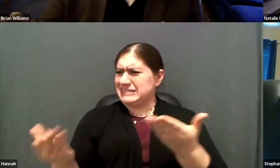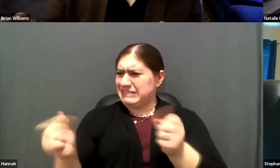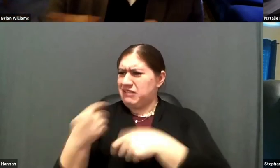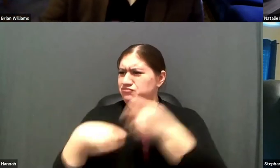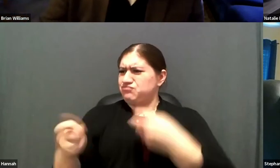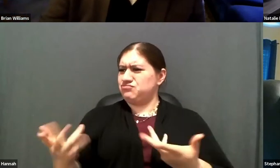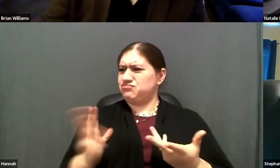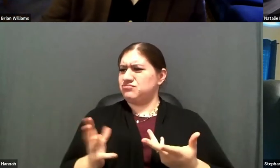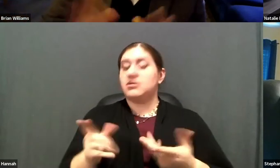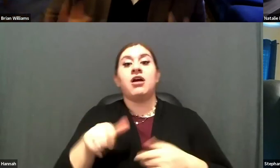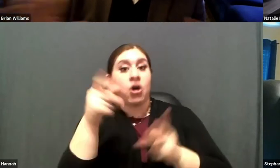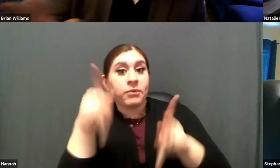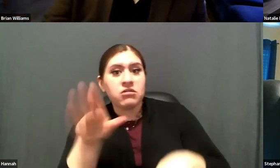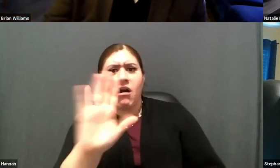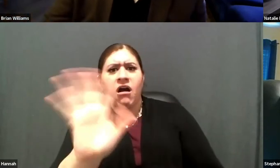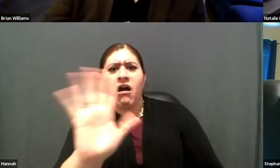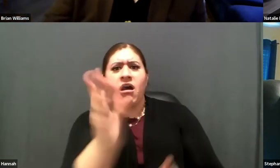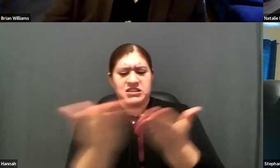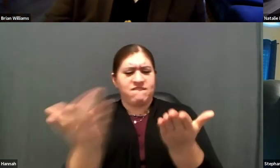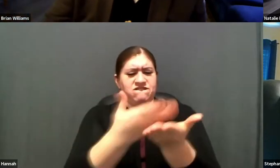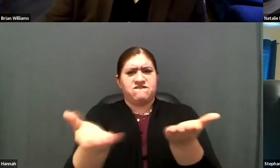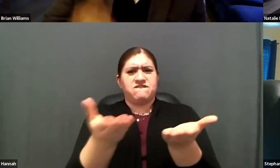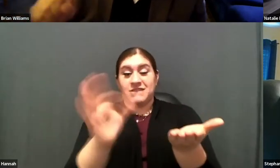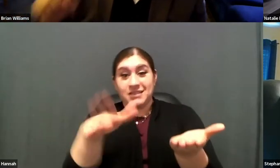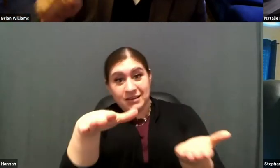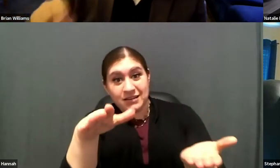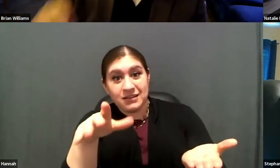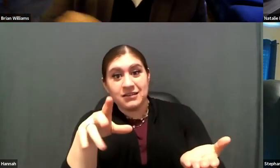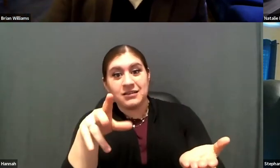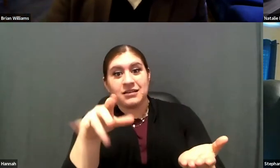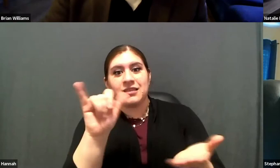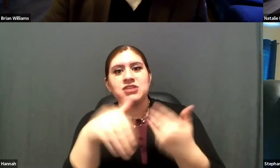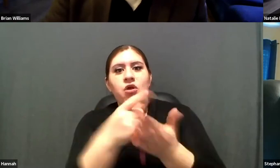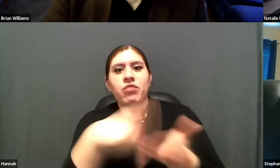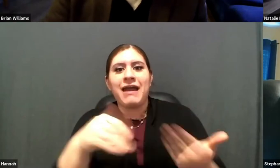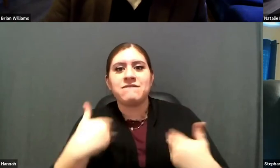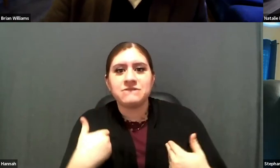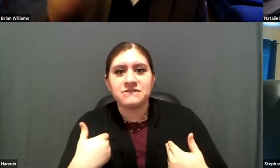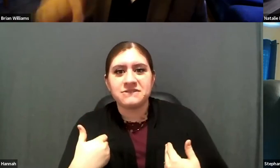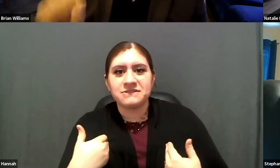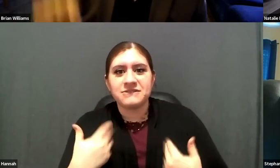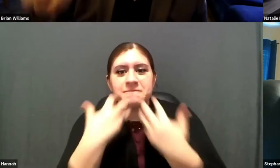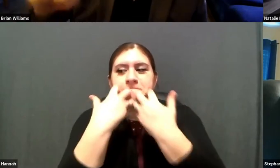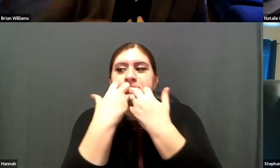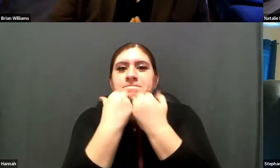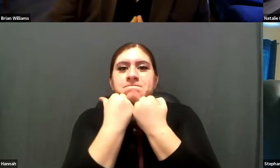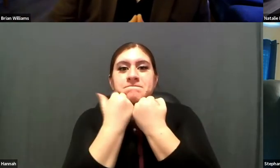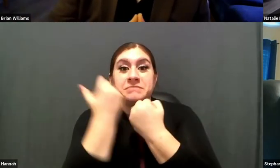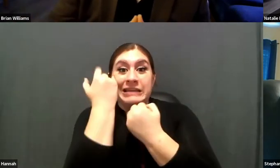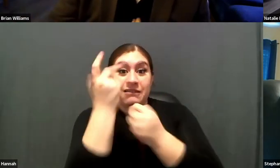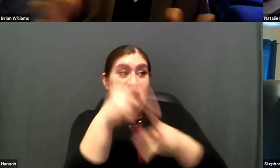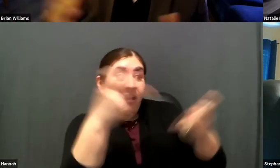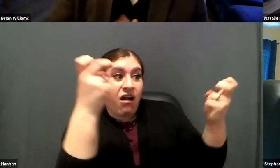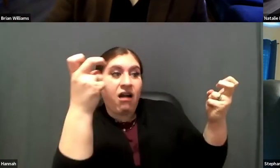then somebody might say, well, no, it's just stuff. Well, you know what? That's all they have to their name. And you know what? If it got